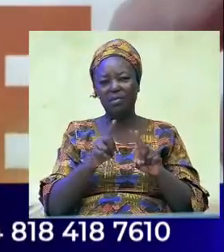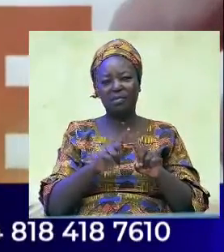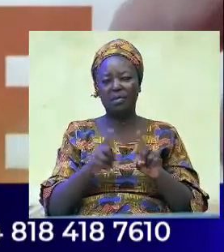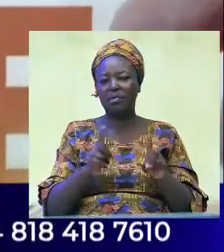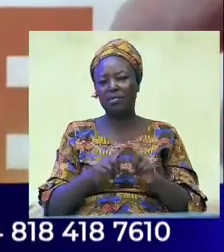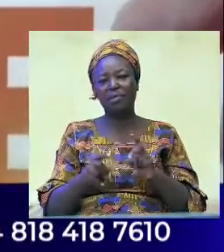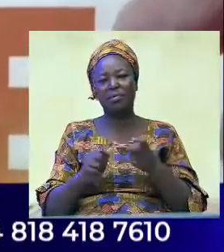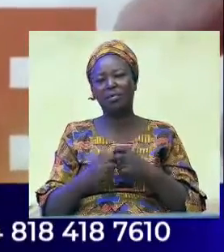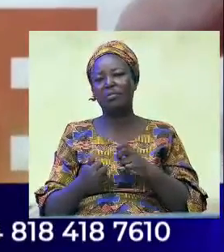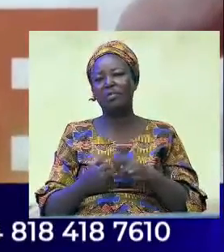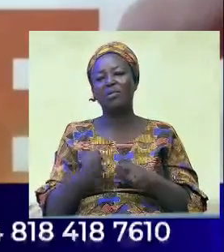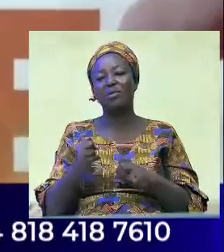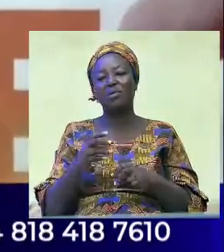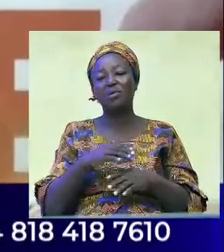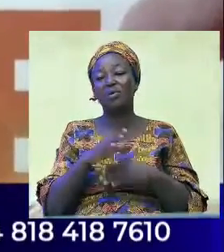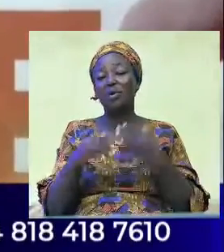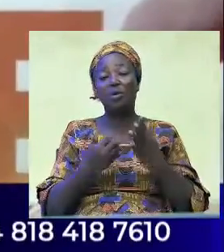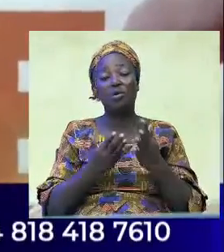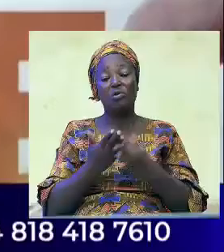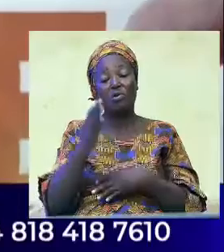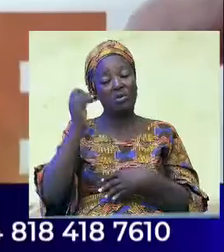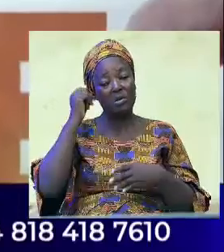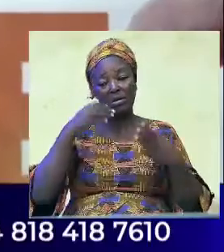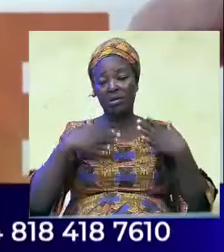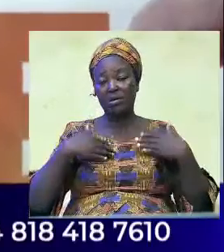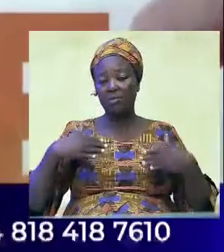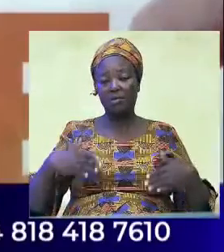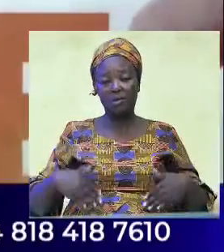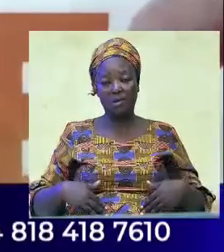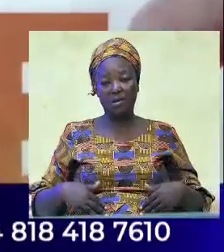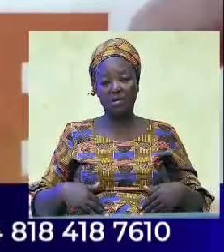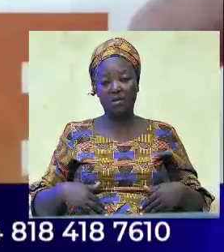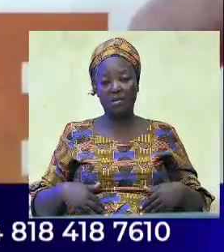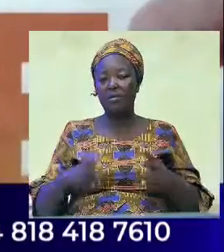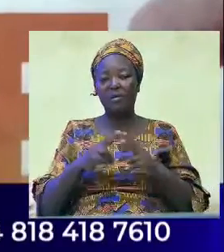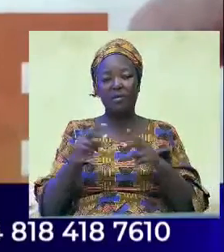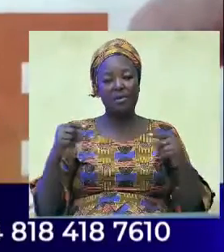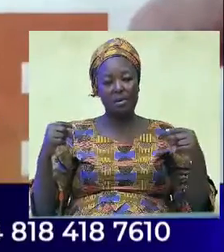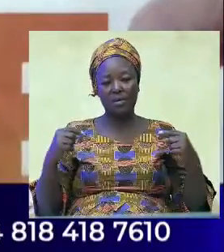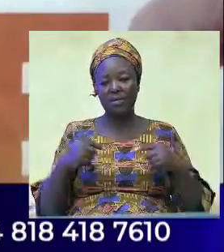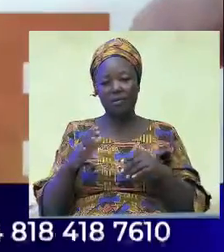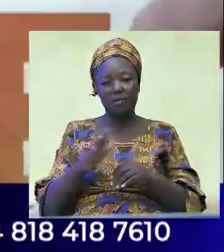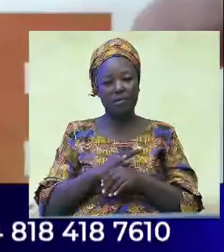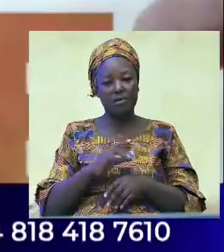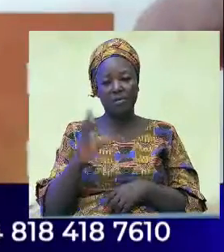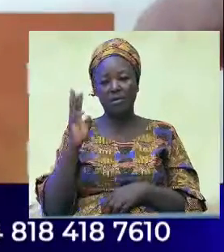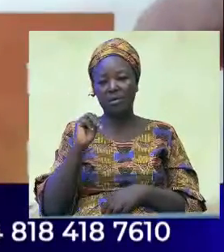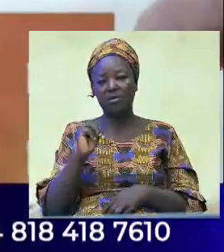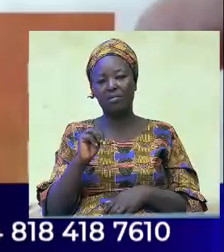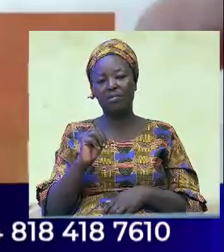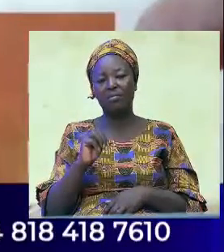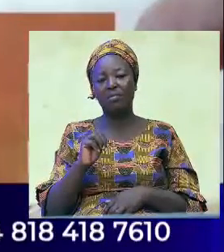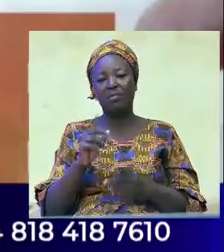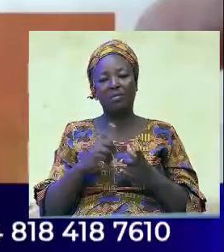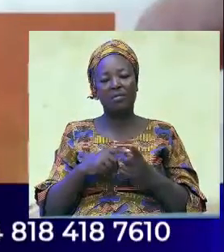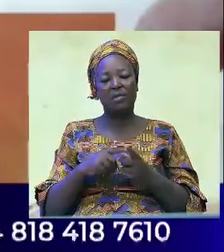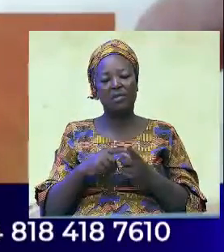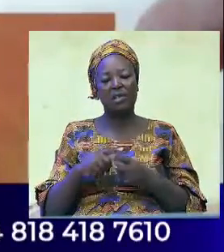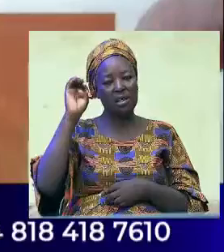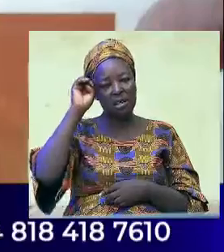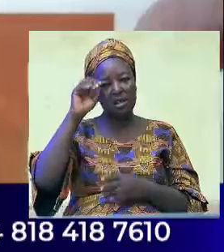arthritis, infection, ulcer, and all over my body, very, very painful to